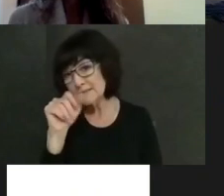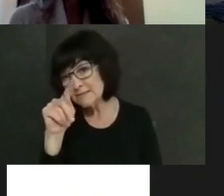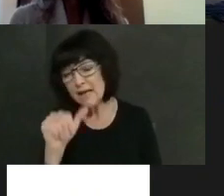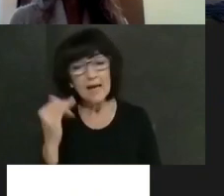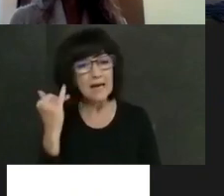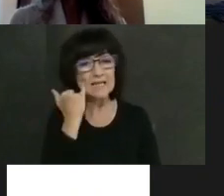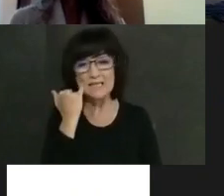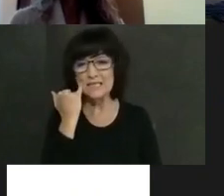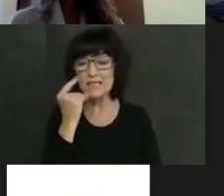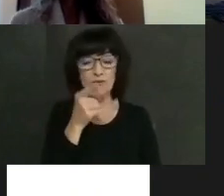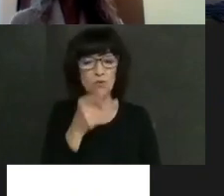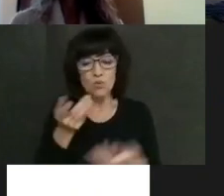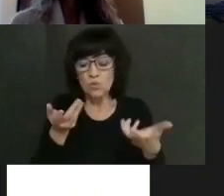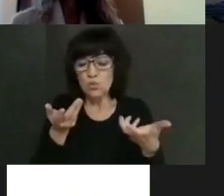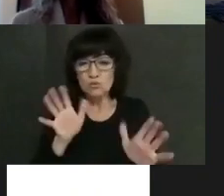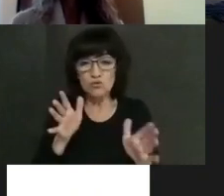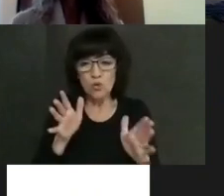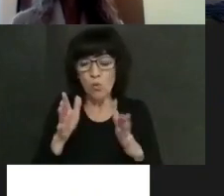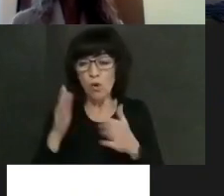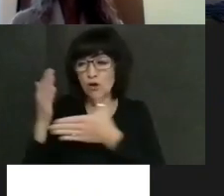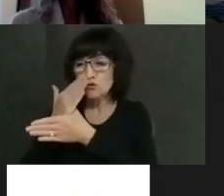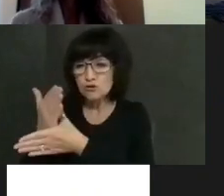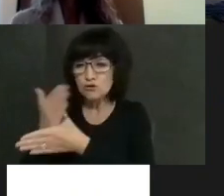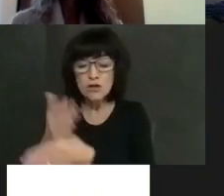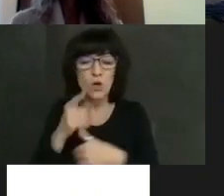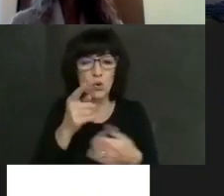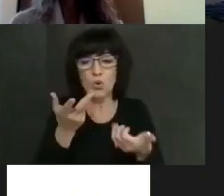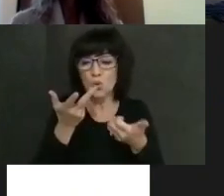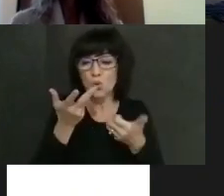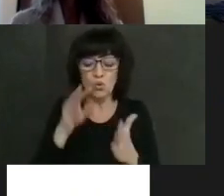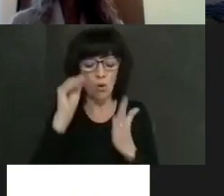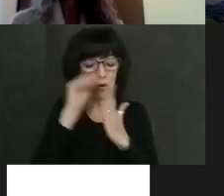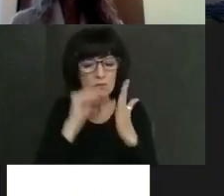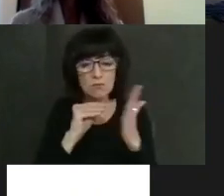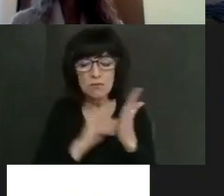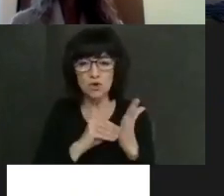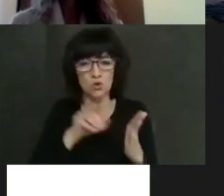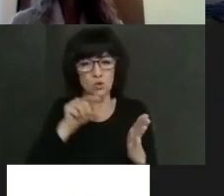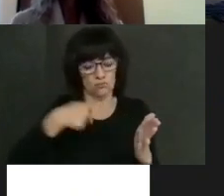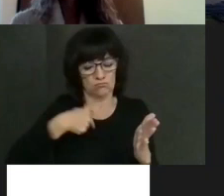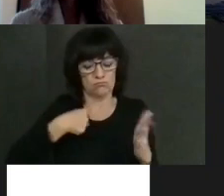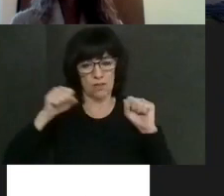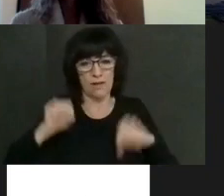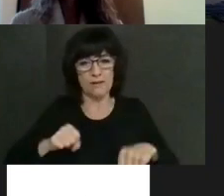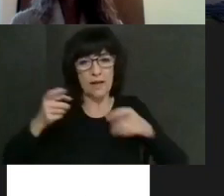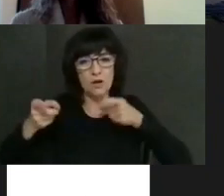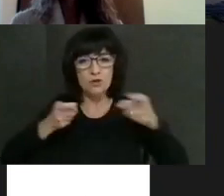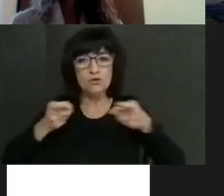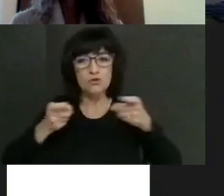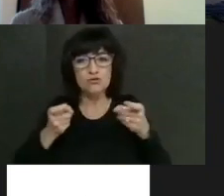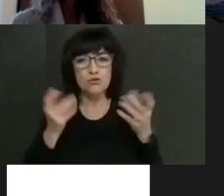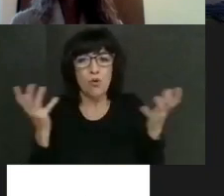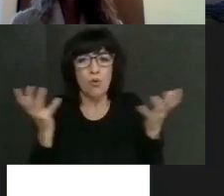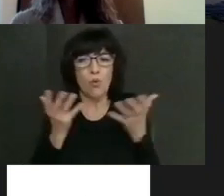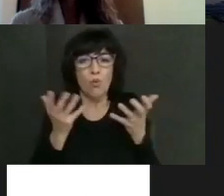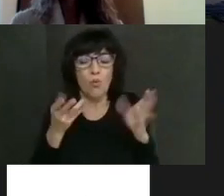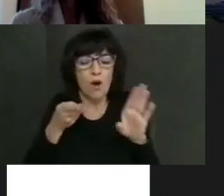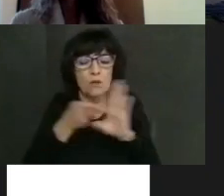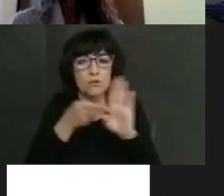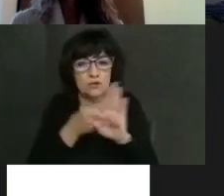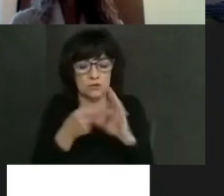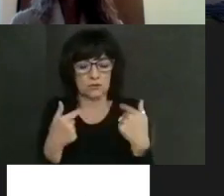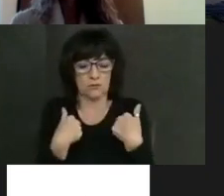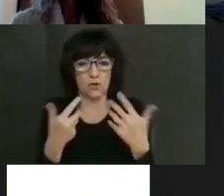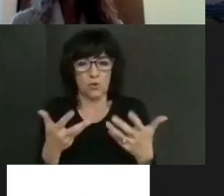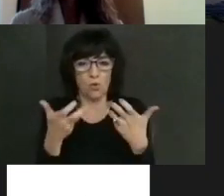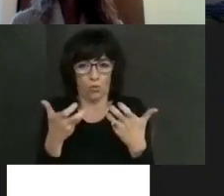data, you don't have to. If you don't want to track your symptoms, you don't have to do that. You choose what level of participation you want to